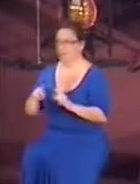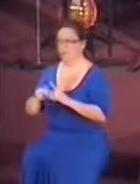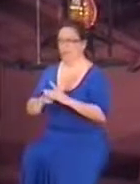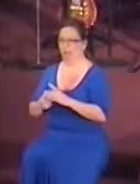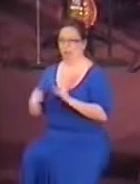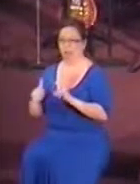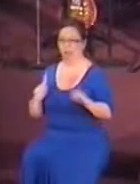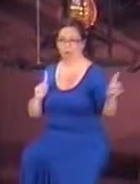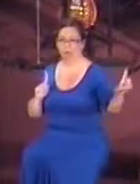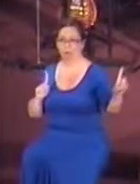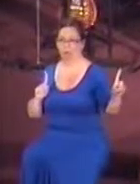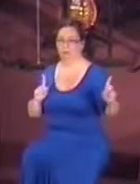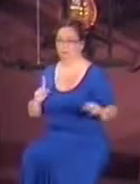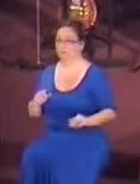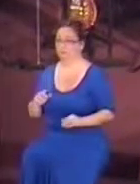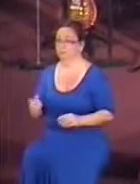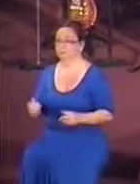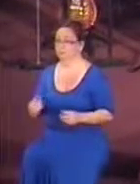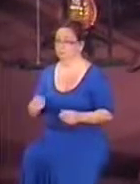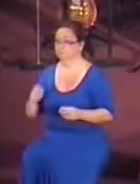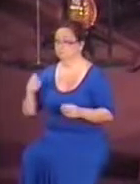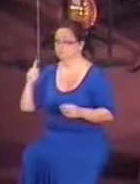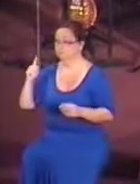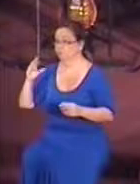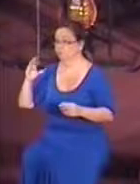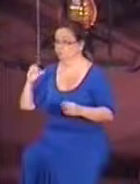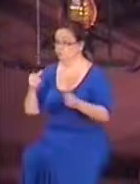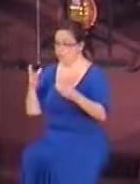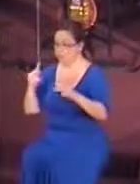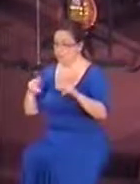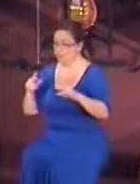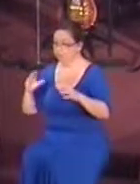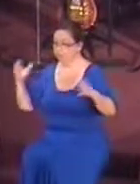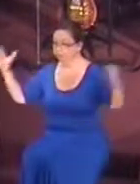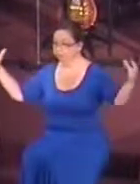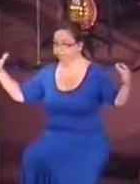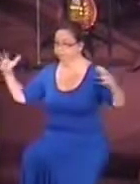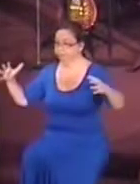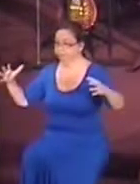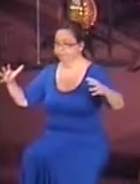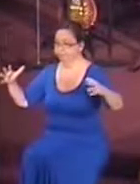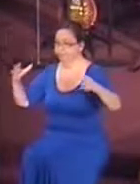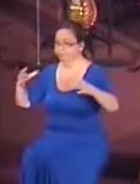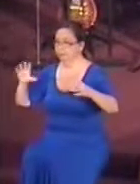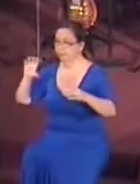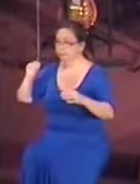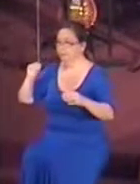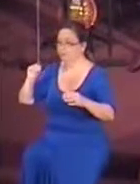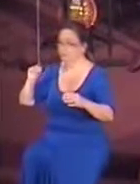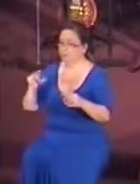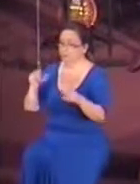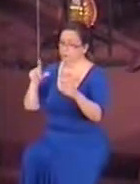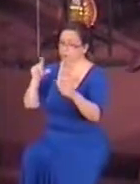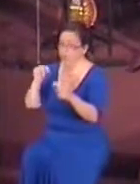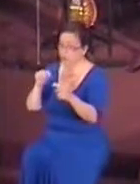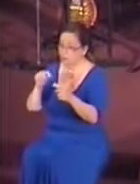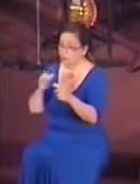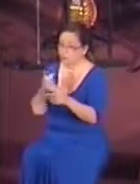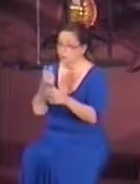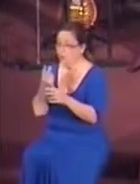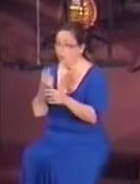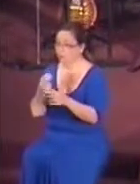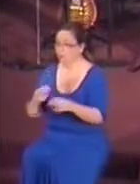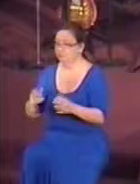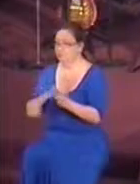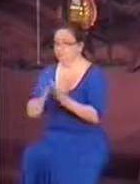leave. What turned from hundreds became 50, became 20, became 12. And he